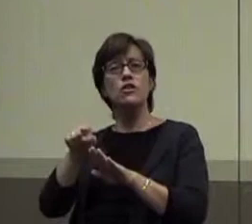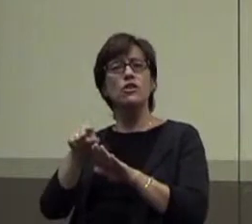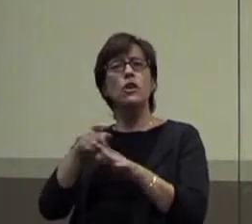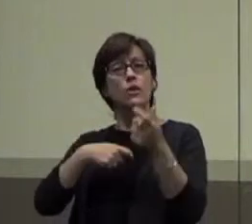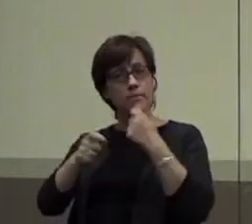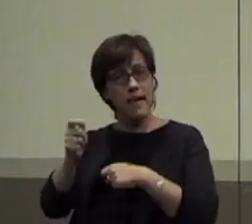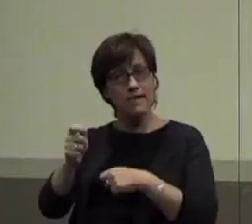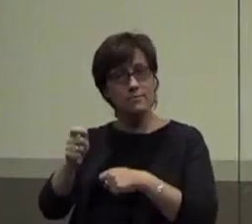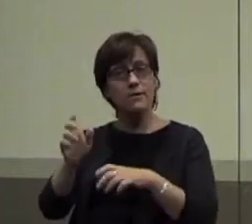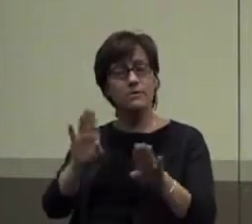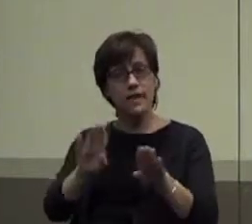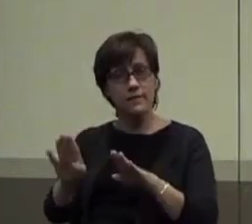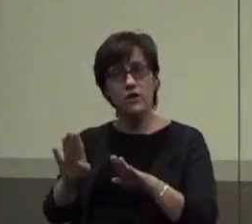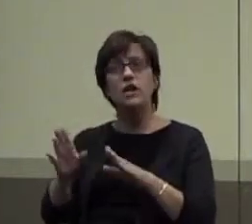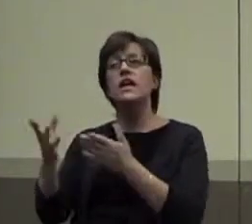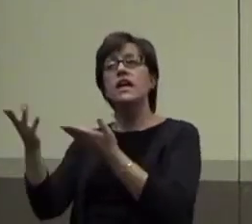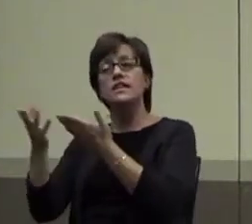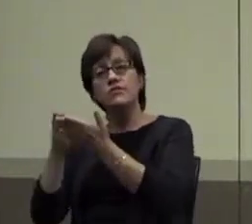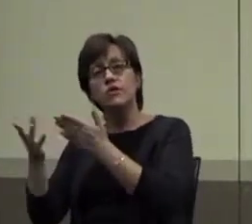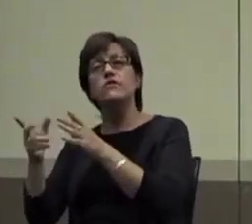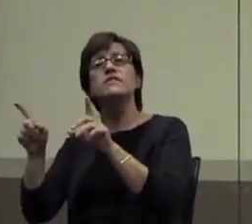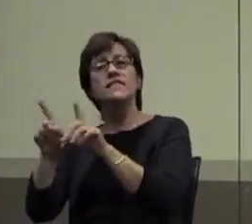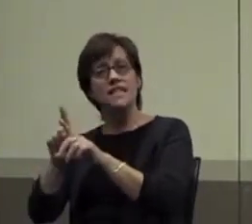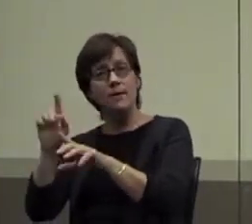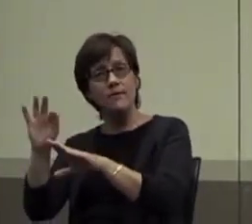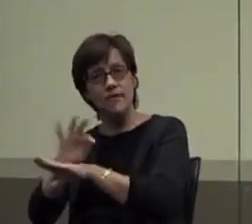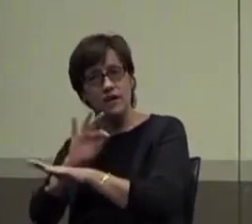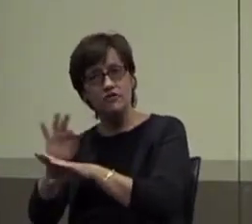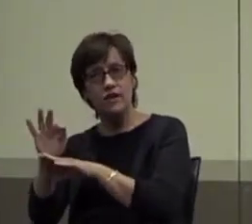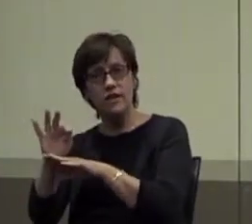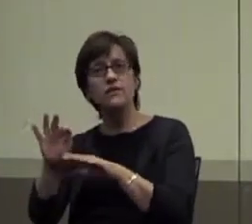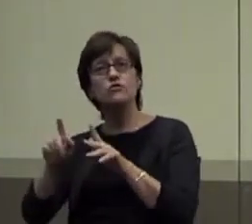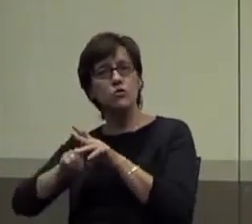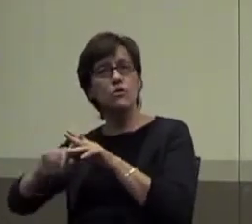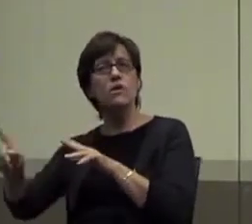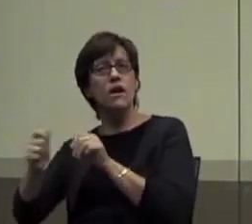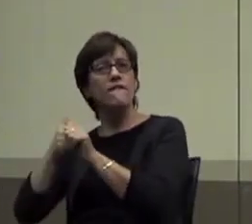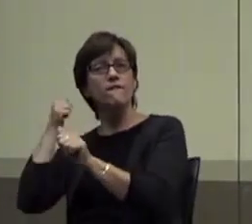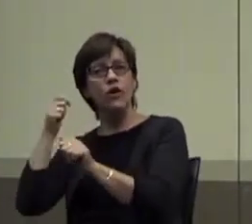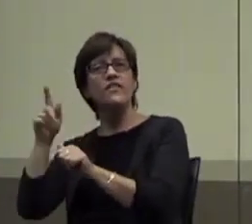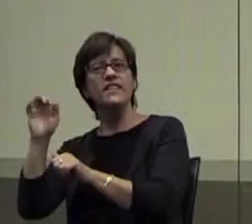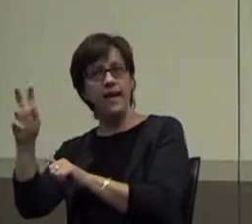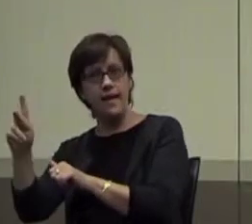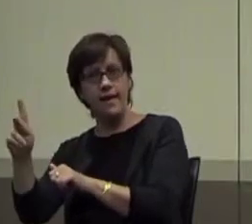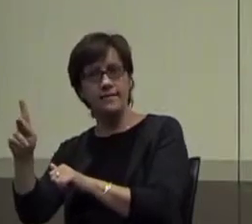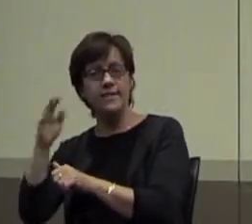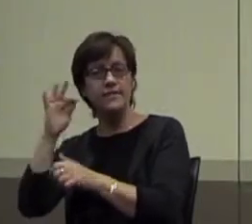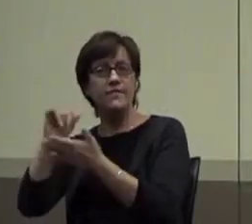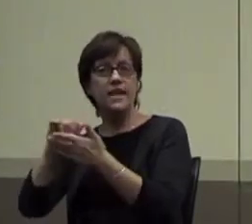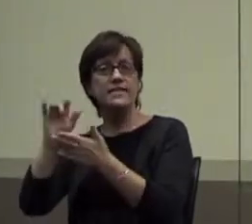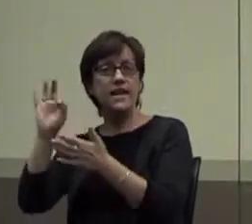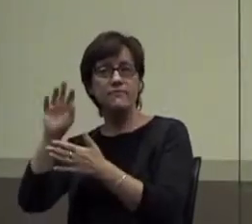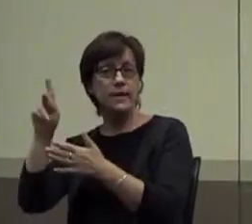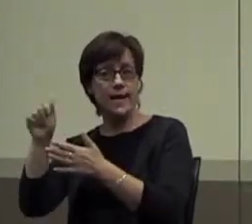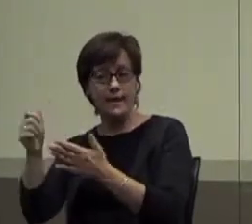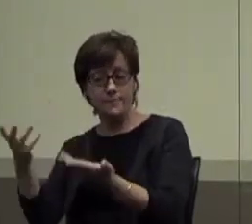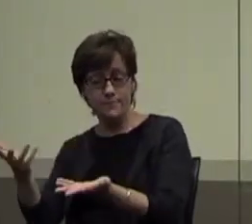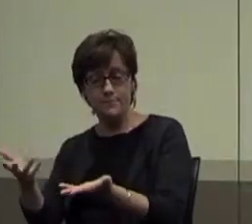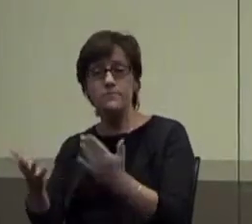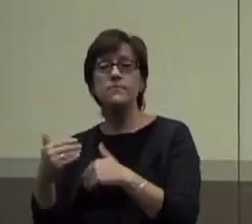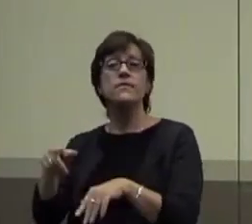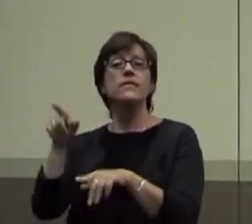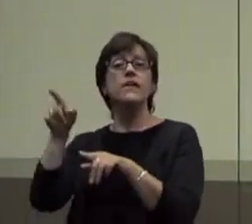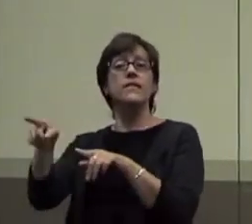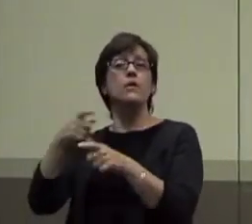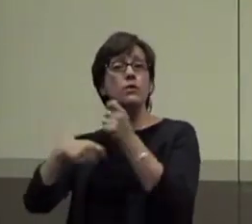same function. So it needs to get them out of the task if that's what the FBA says, okay? Is easier to do and more efficient than the